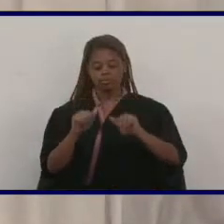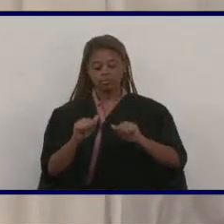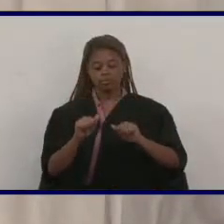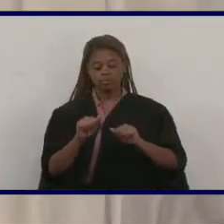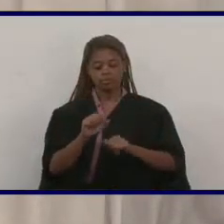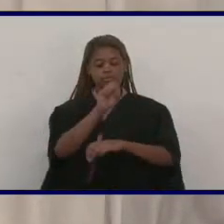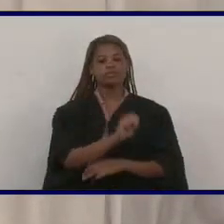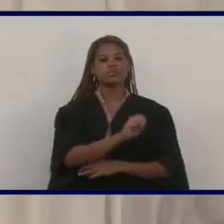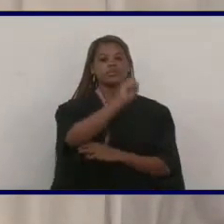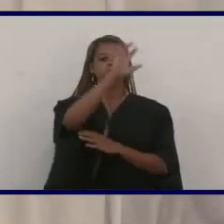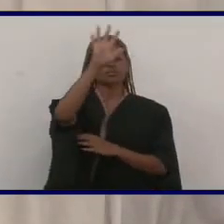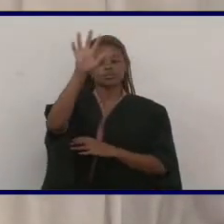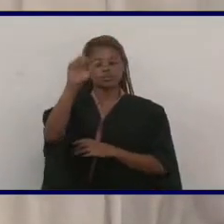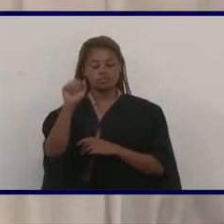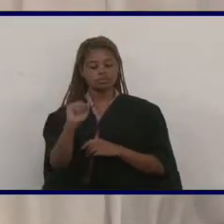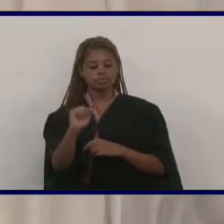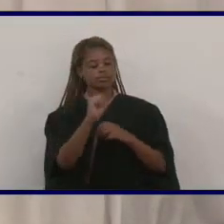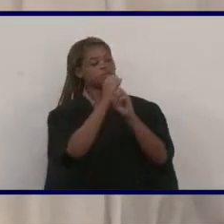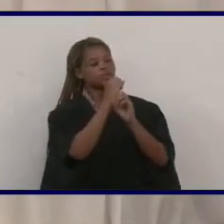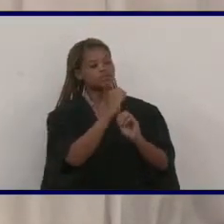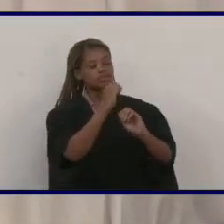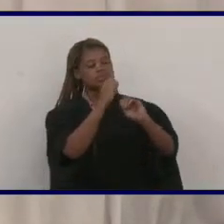Afrika,